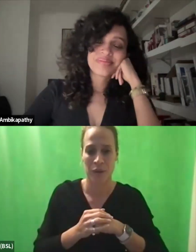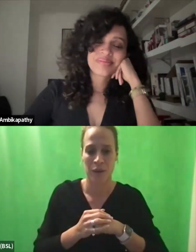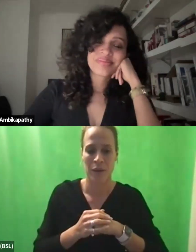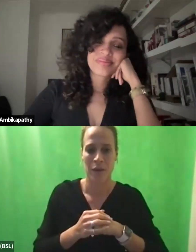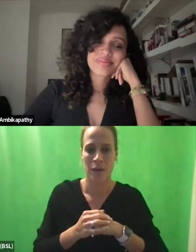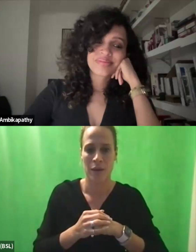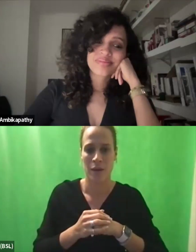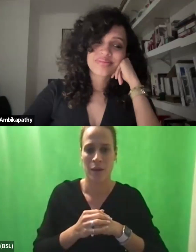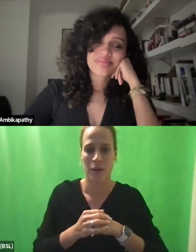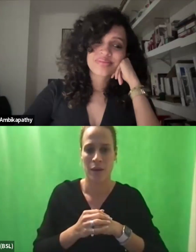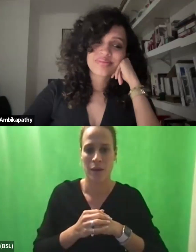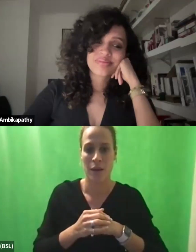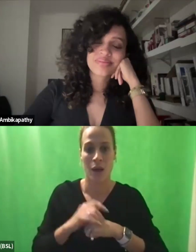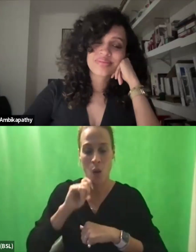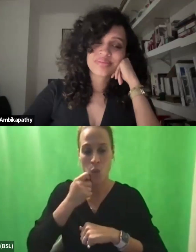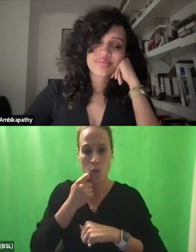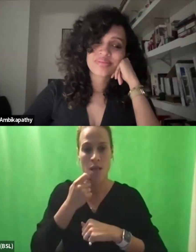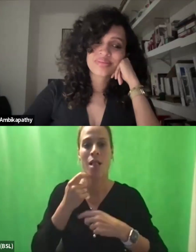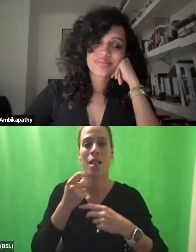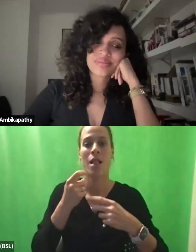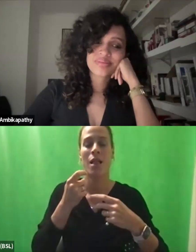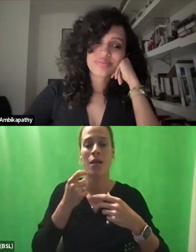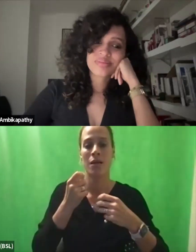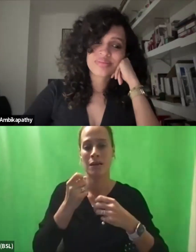And in this text, if I may give you a little bit of context,